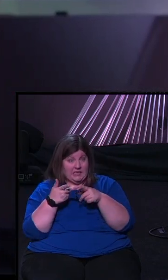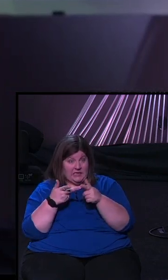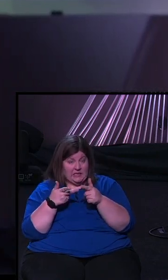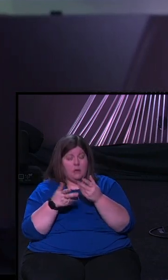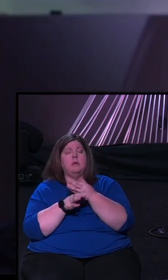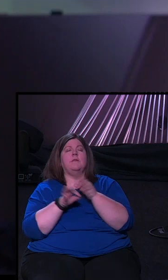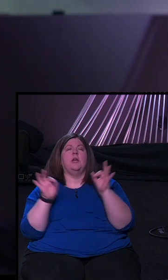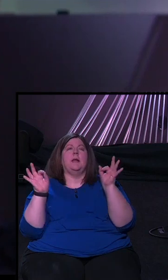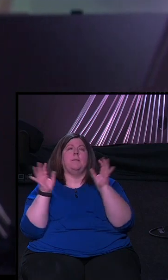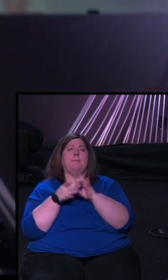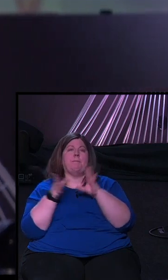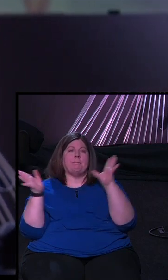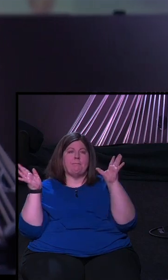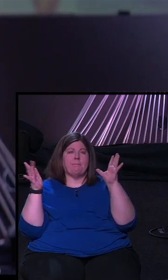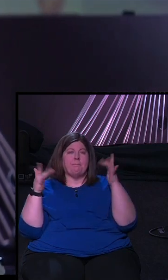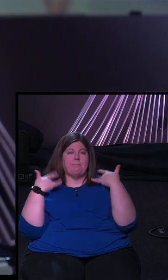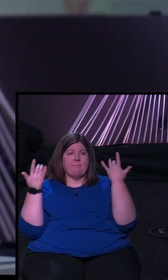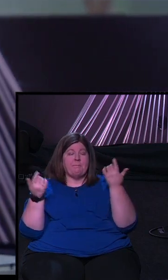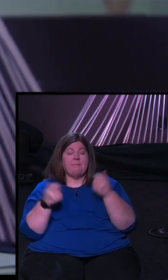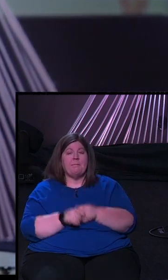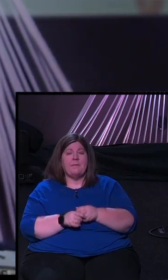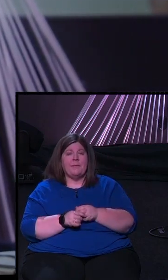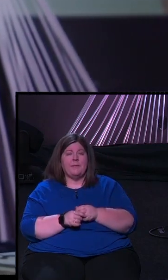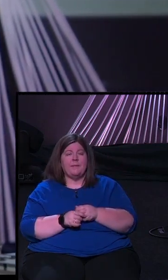Freedom. I want you to think about,